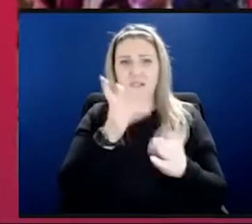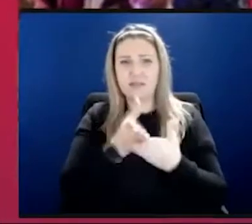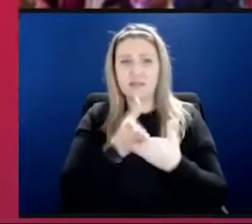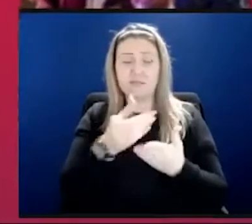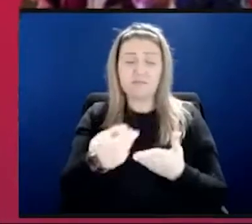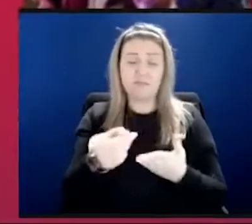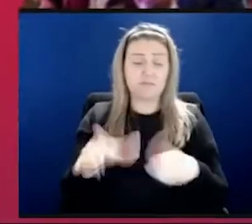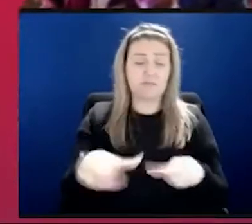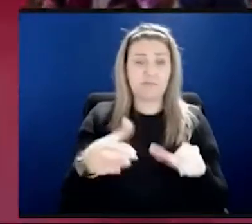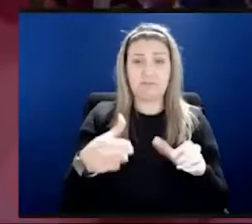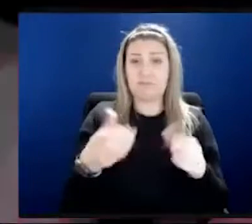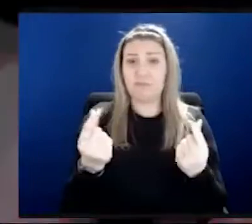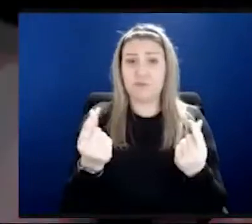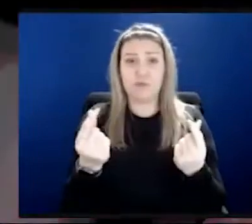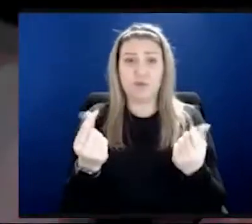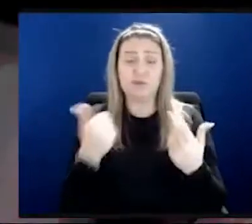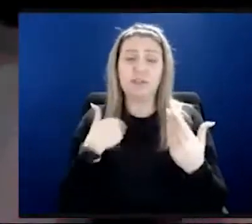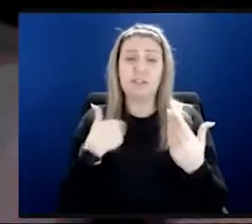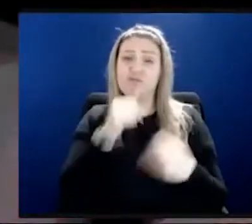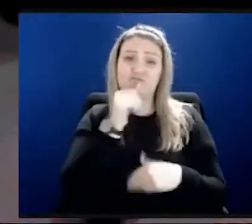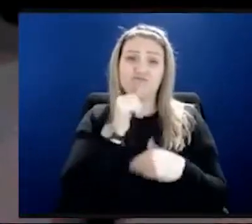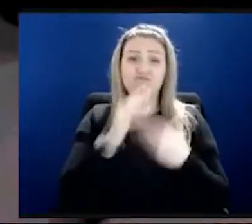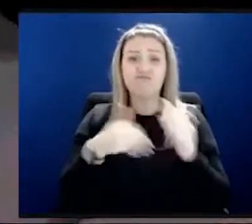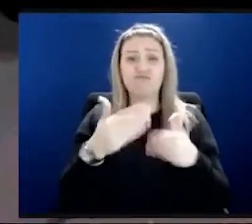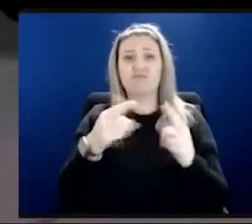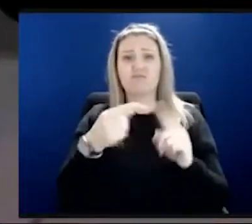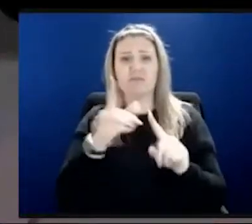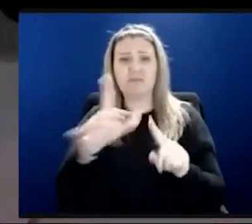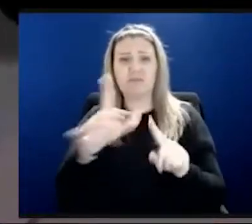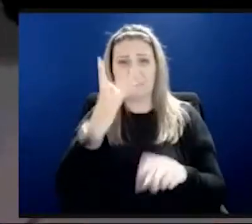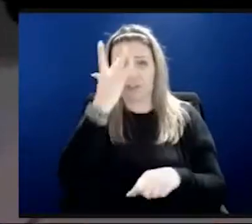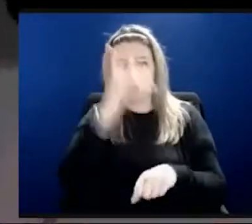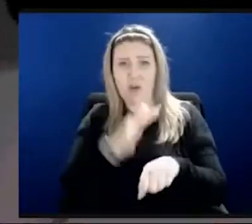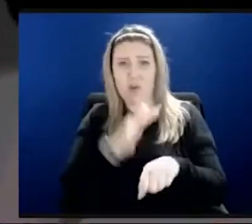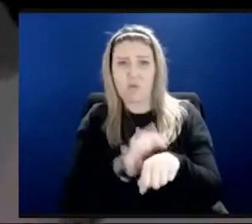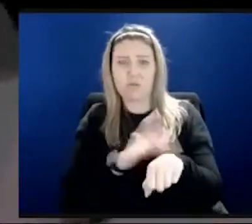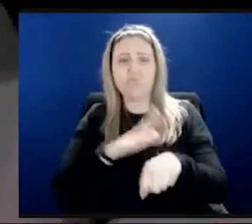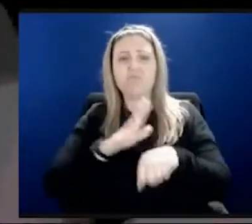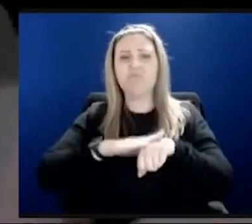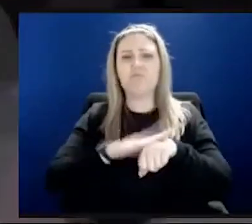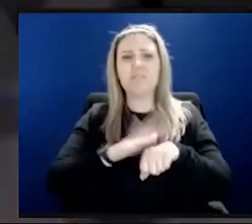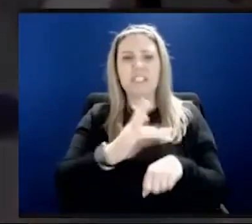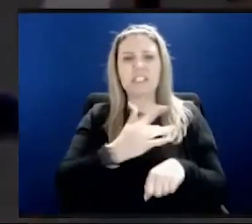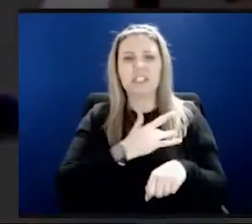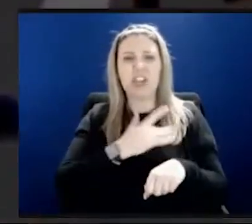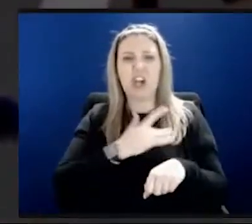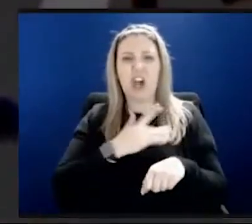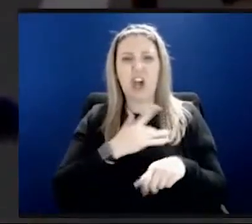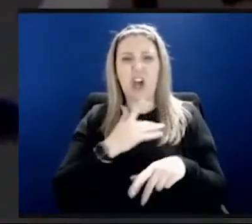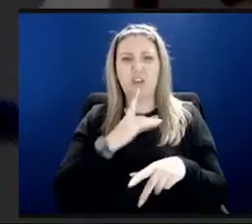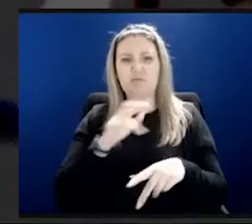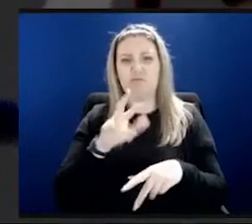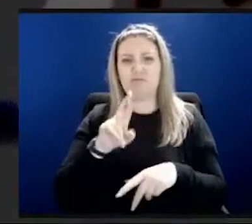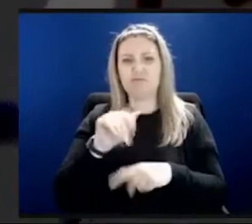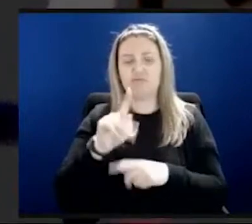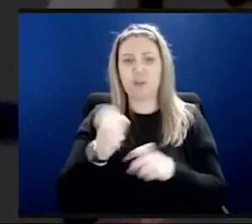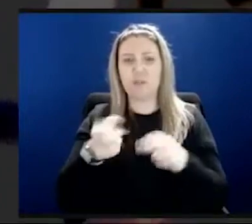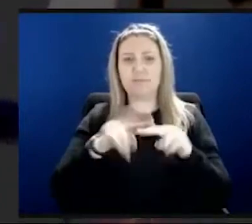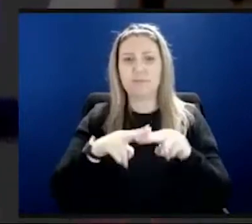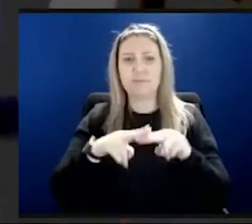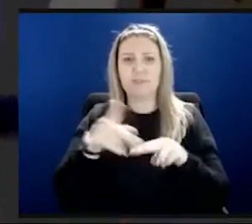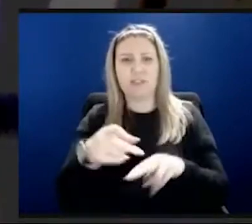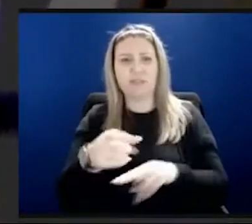do. He pushed through it. When his smartwatch alerted him that his heartbeat was spiking, though, he took the watch off, thinking